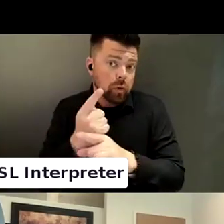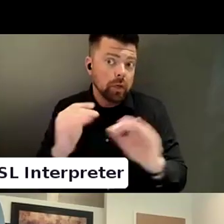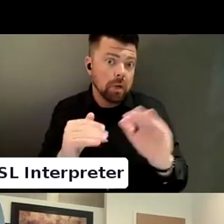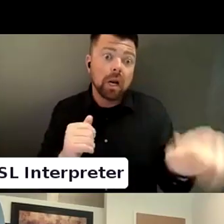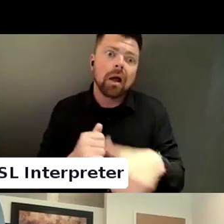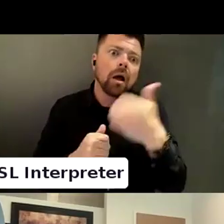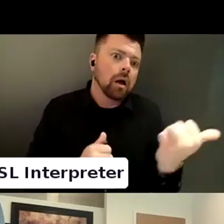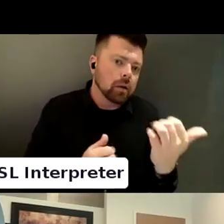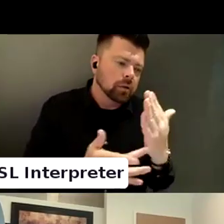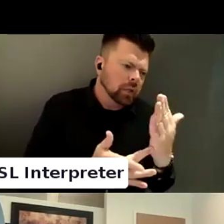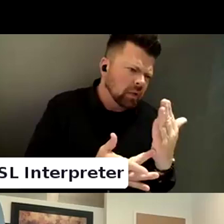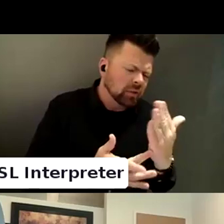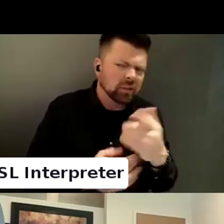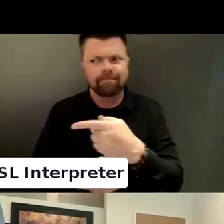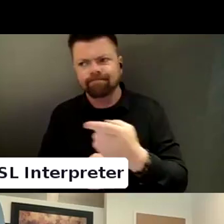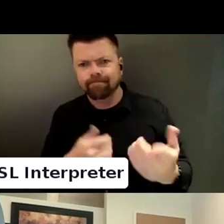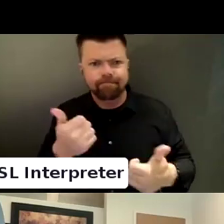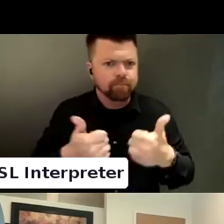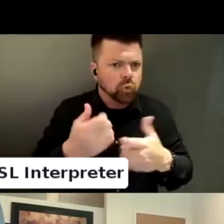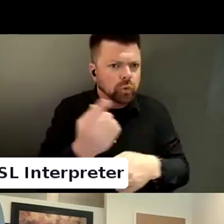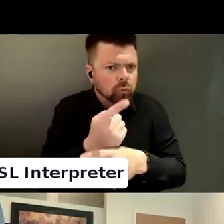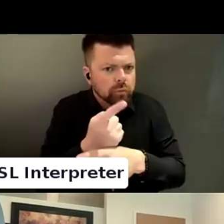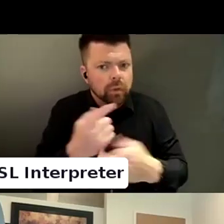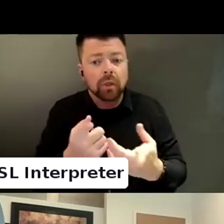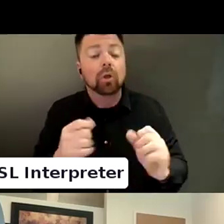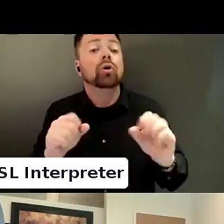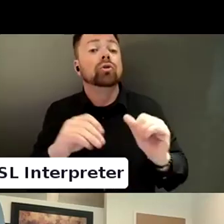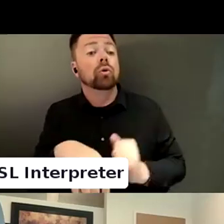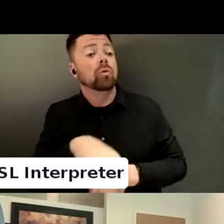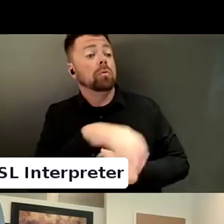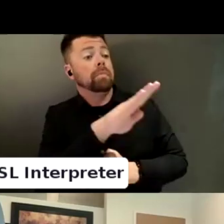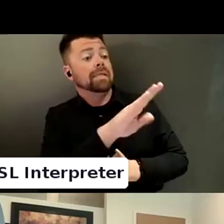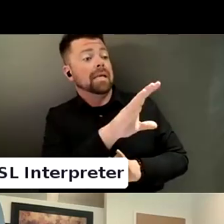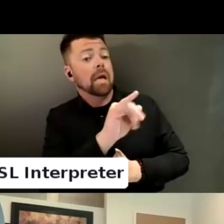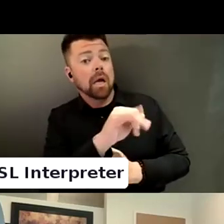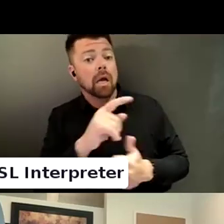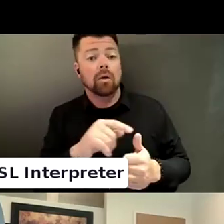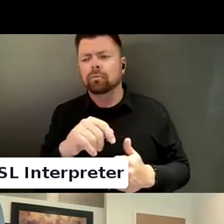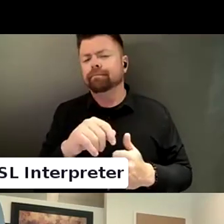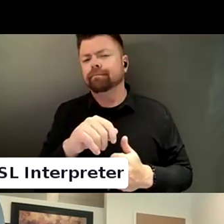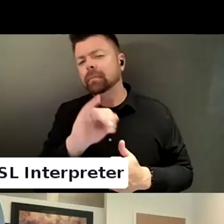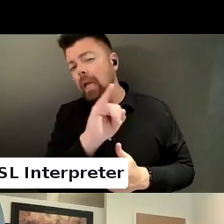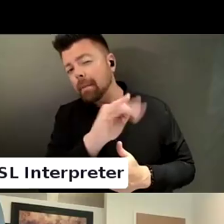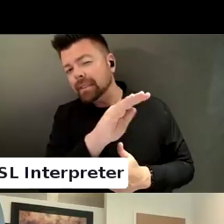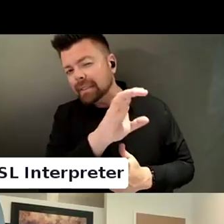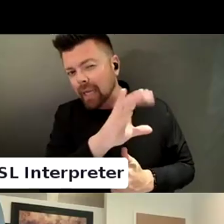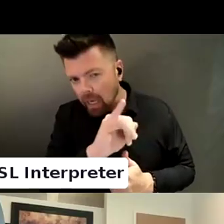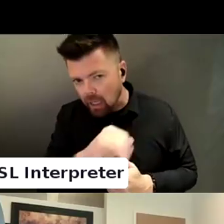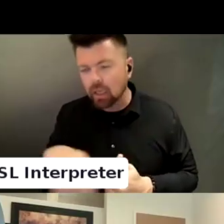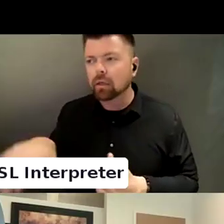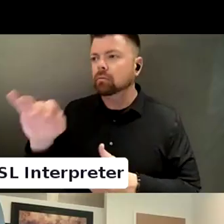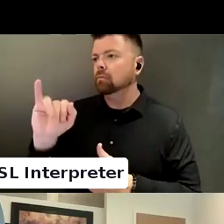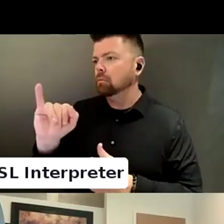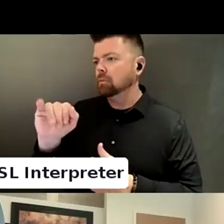that both the implantable and the non-implantable BCI fields continue to expand and continue to demonstrate